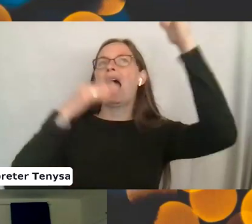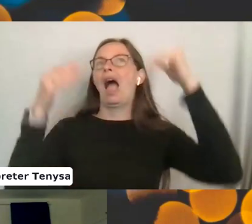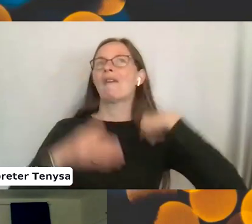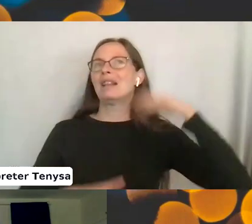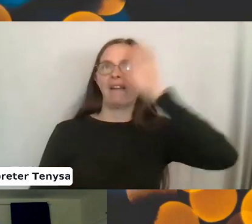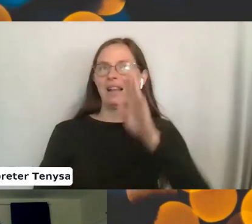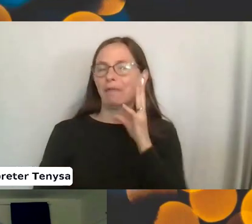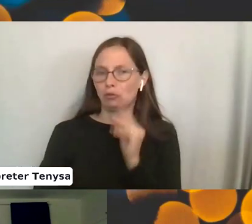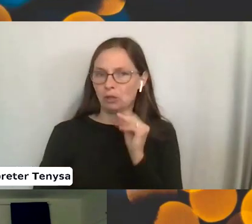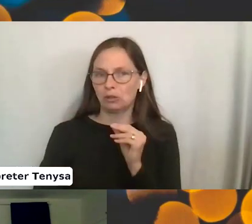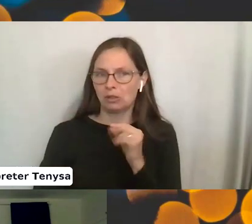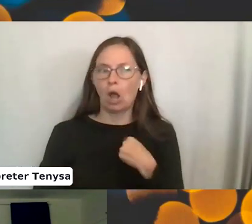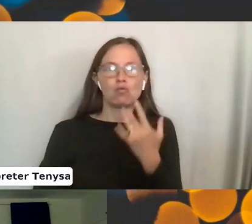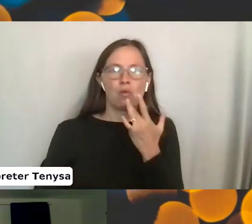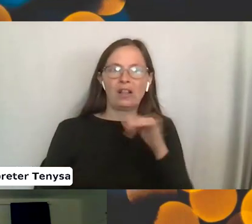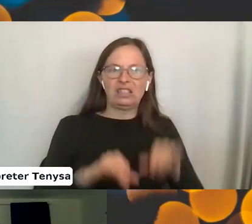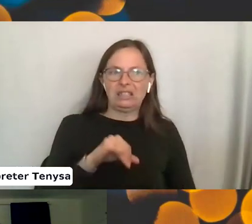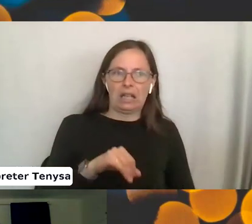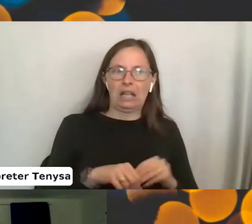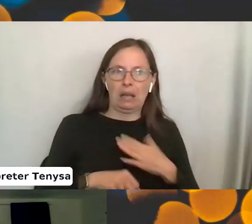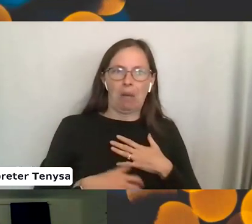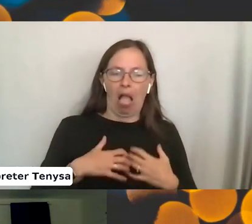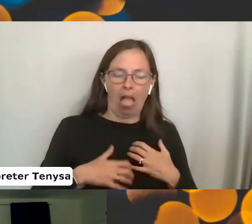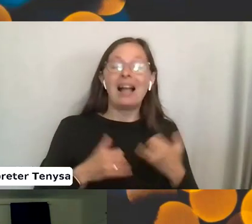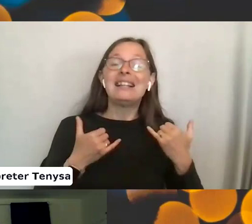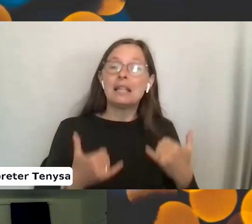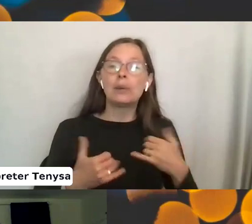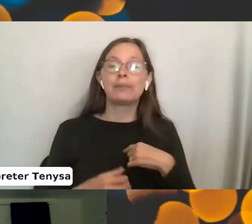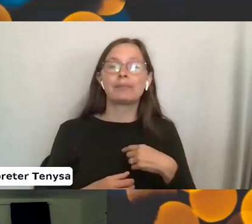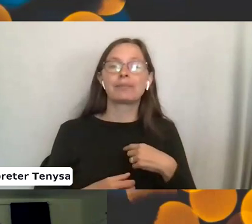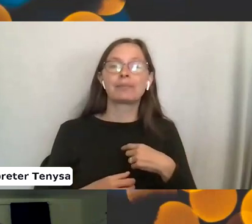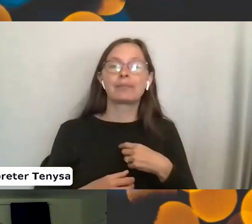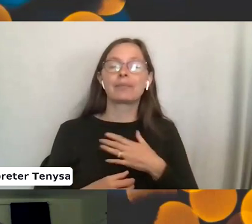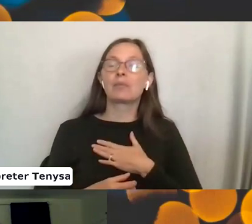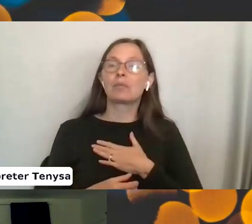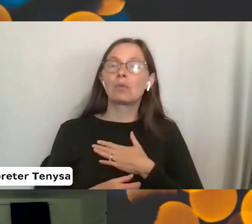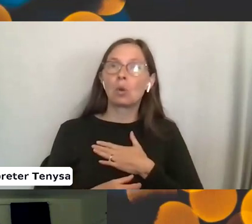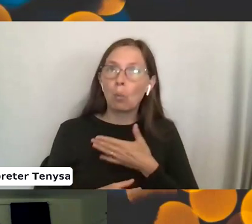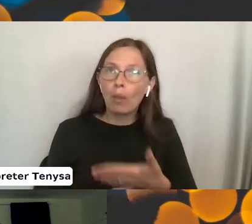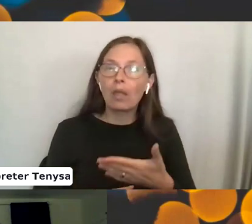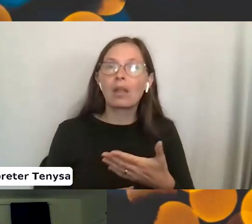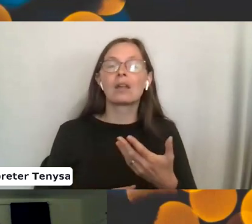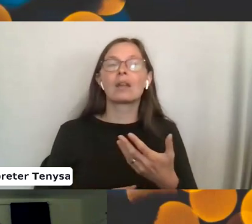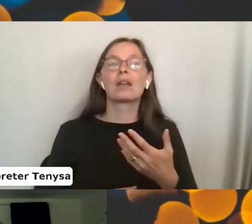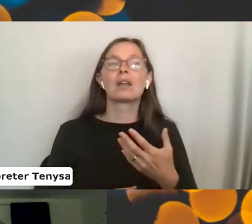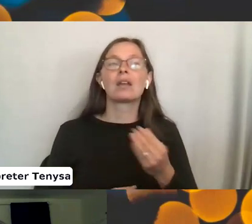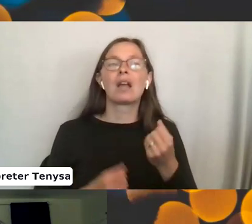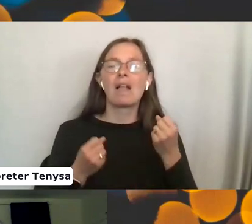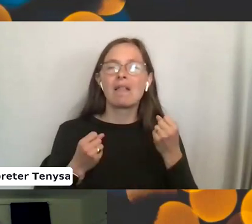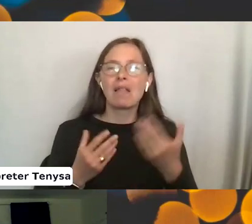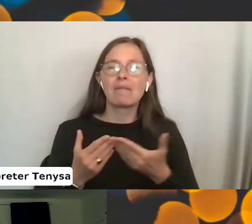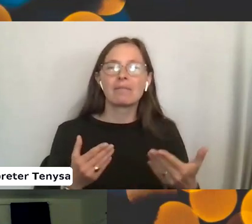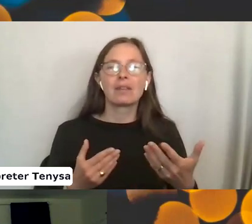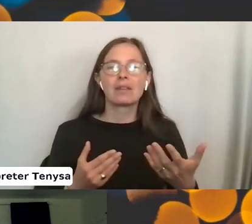And now that I am moving, expressing willingness and just a lot of things that